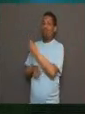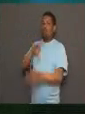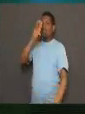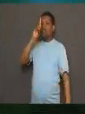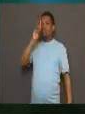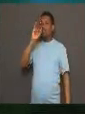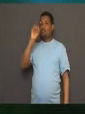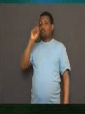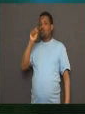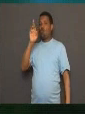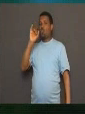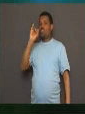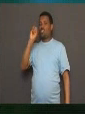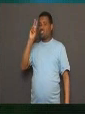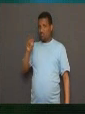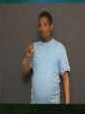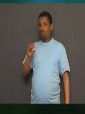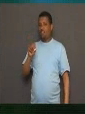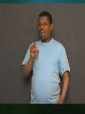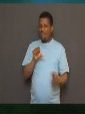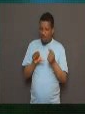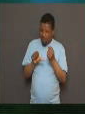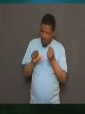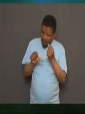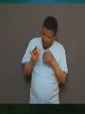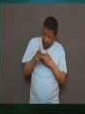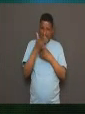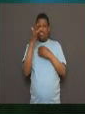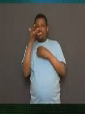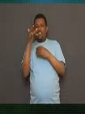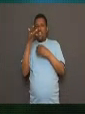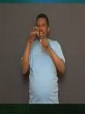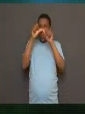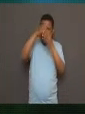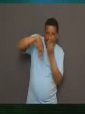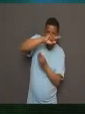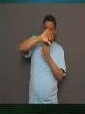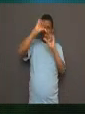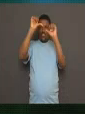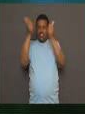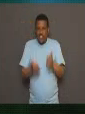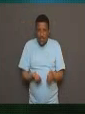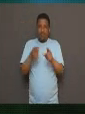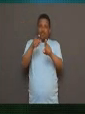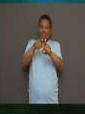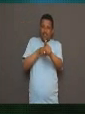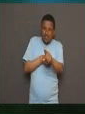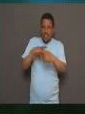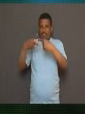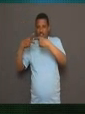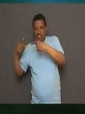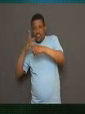Distortion can affect the area, shape, distance, and